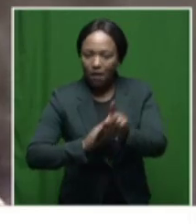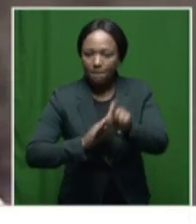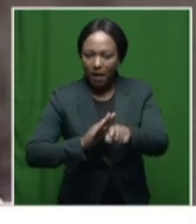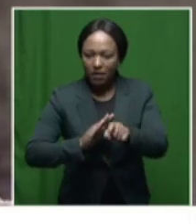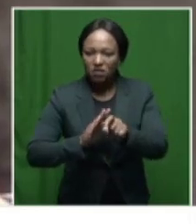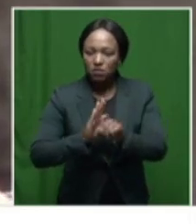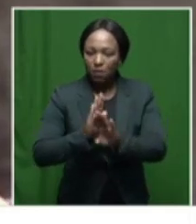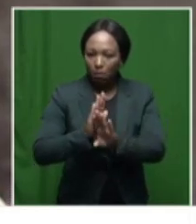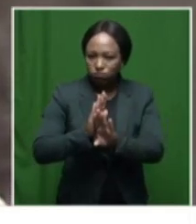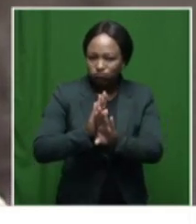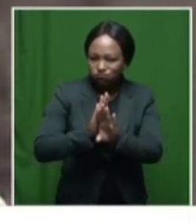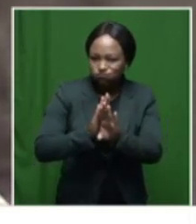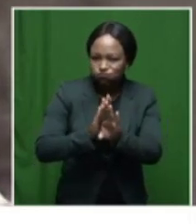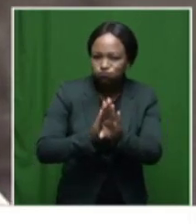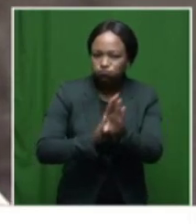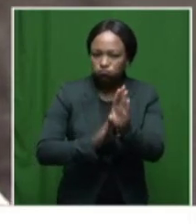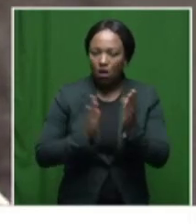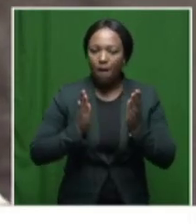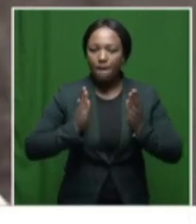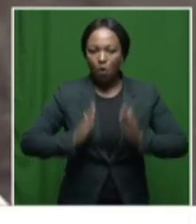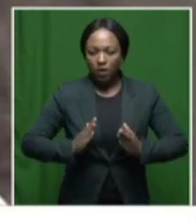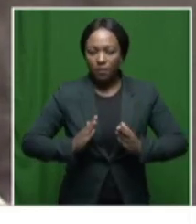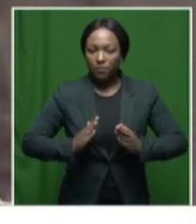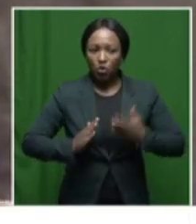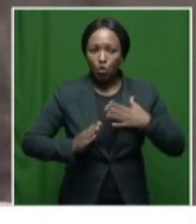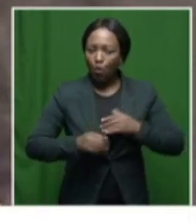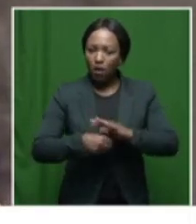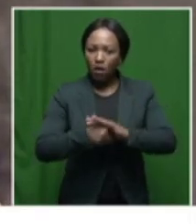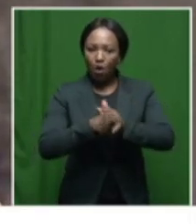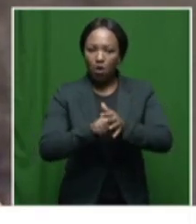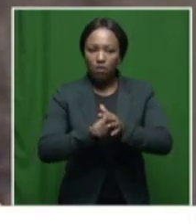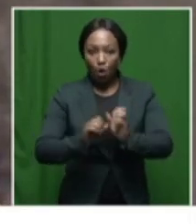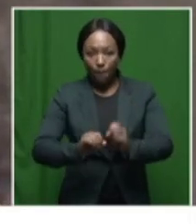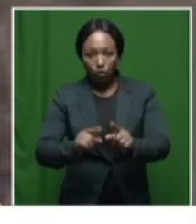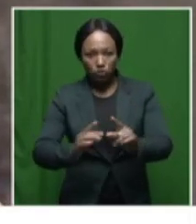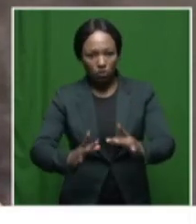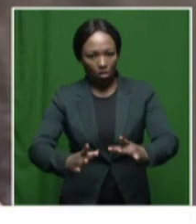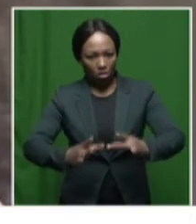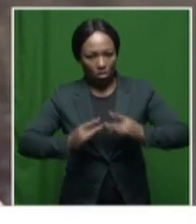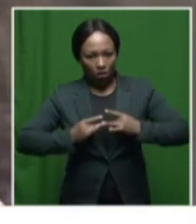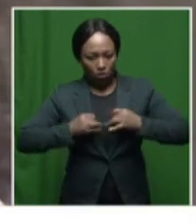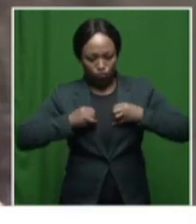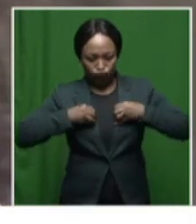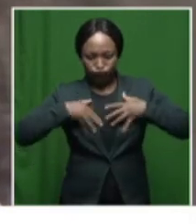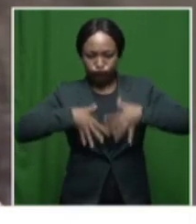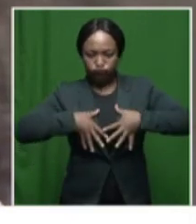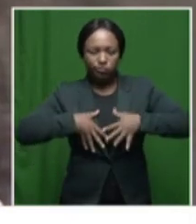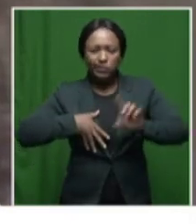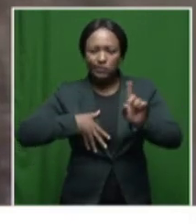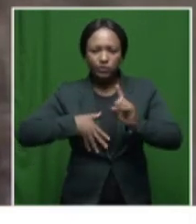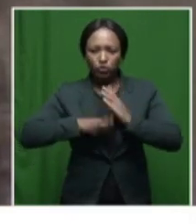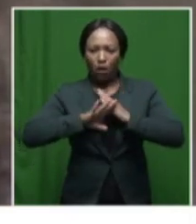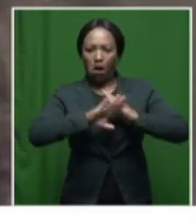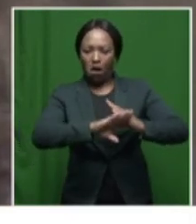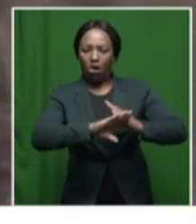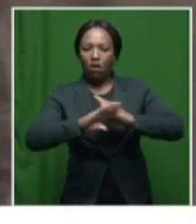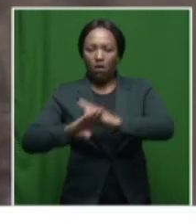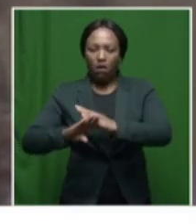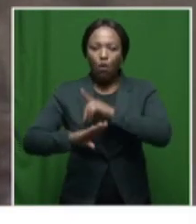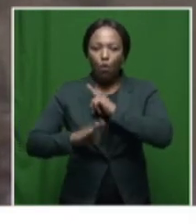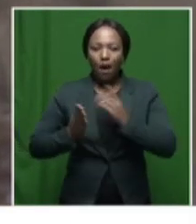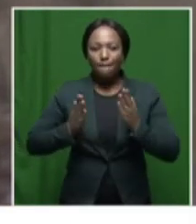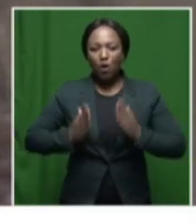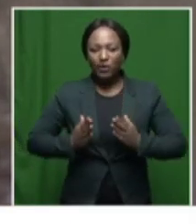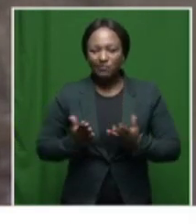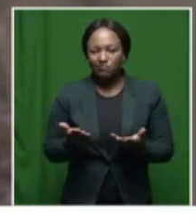continuously boosted, not giving the virus or a new variant an opportunity to invade our body or override our body because our immune system